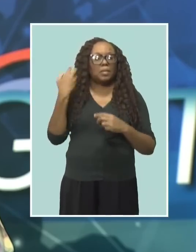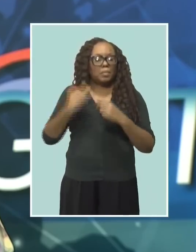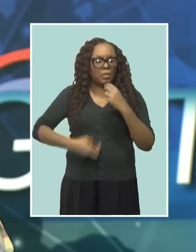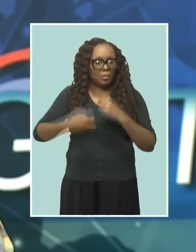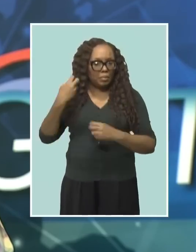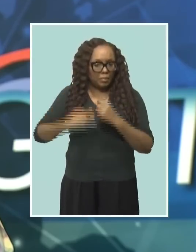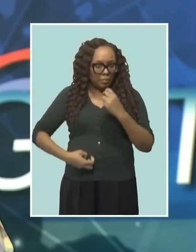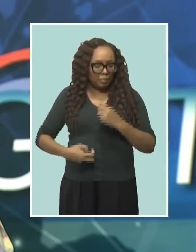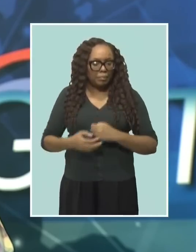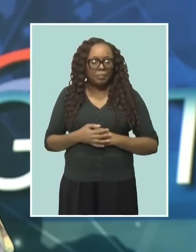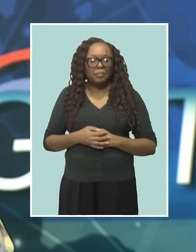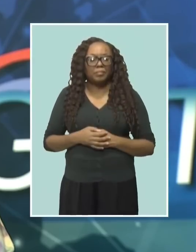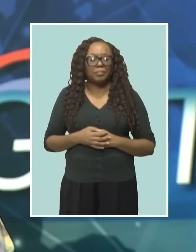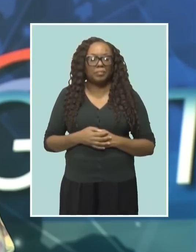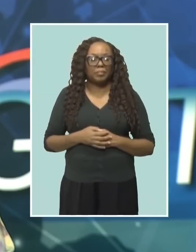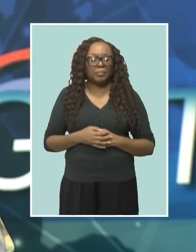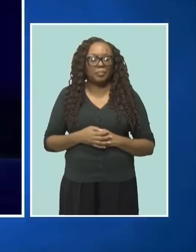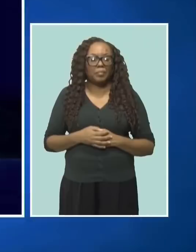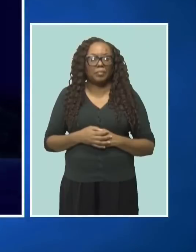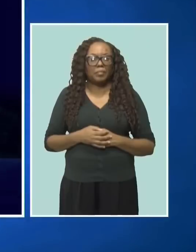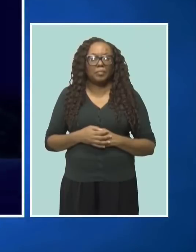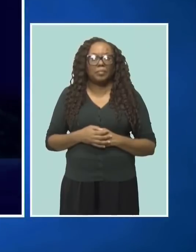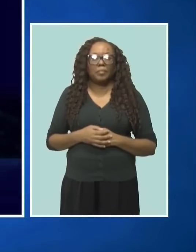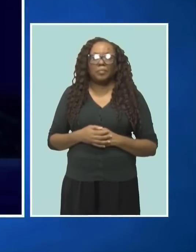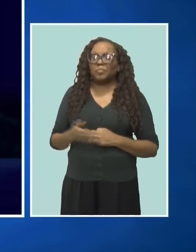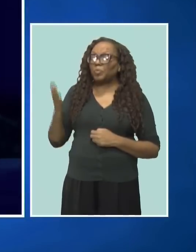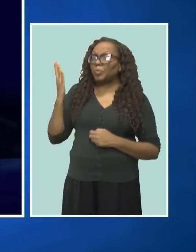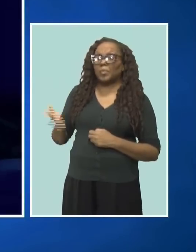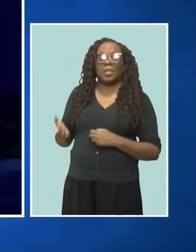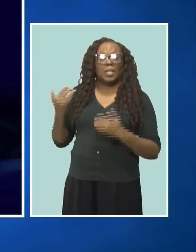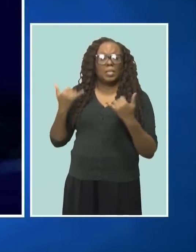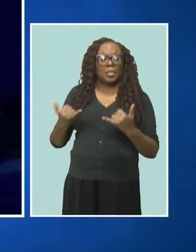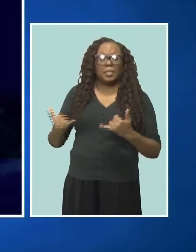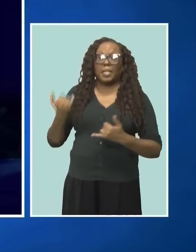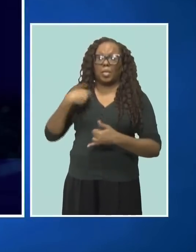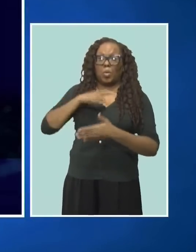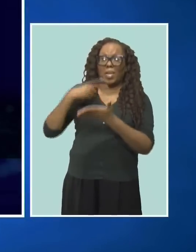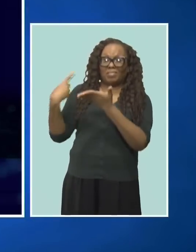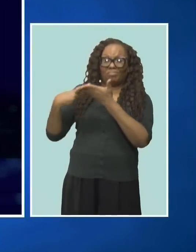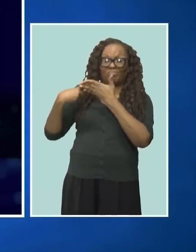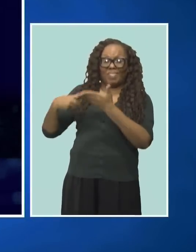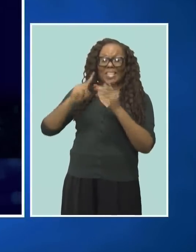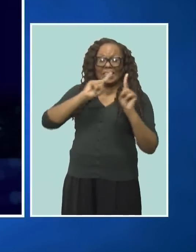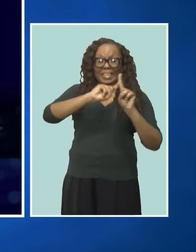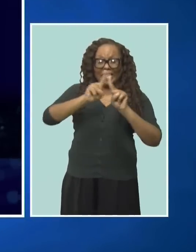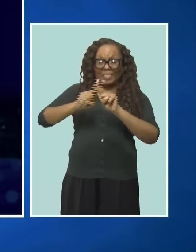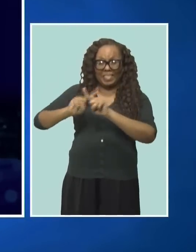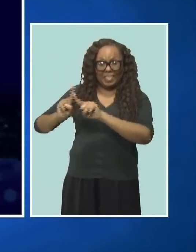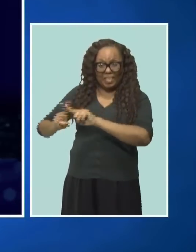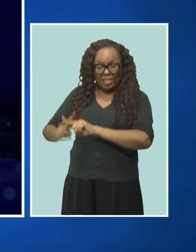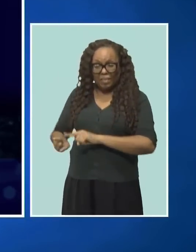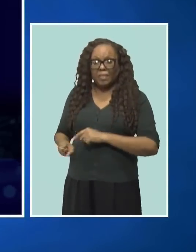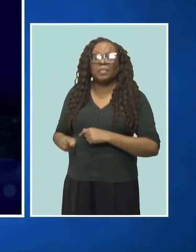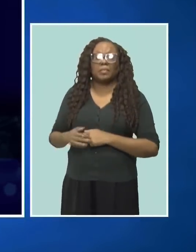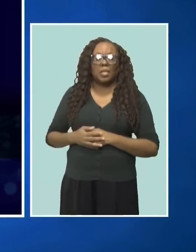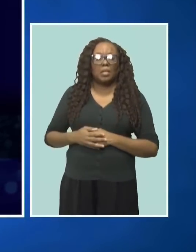issues at the institution. The matters discussed today at the Barbados Community College related to, 1,